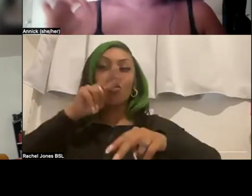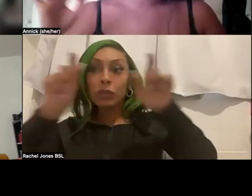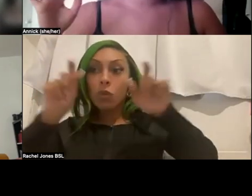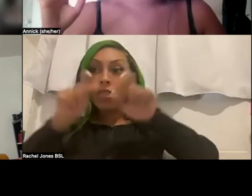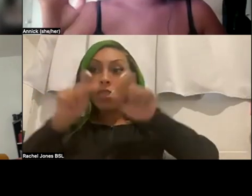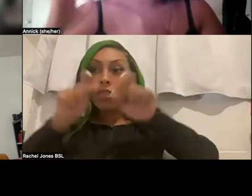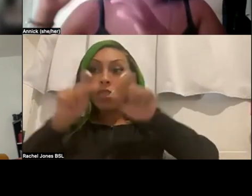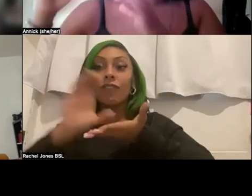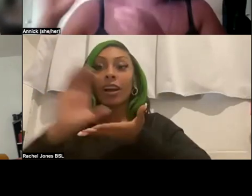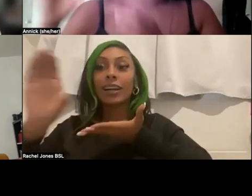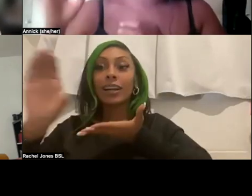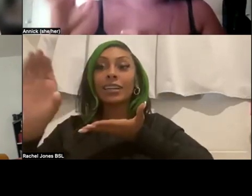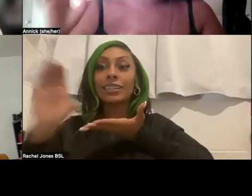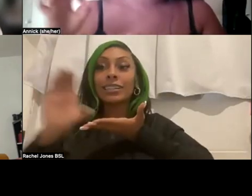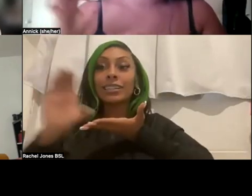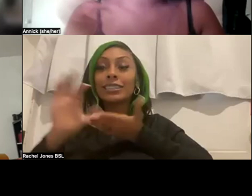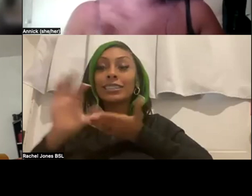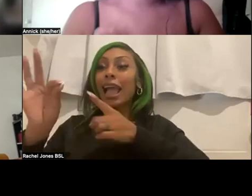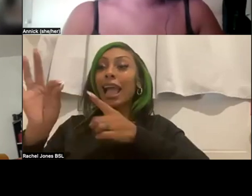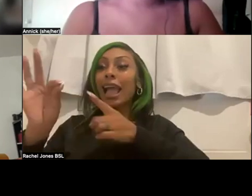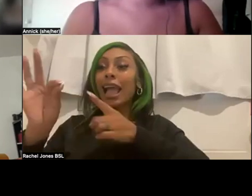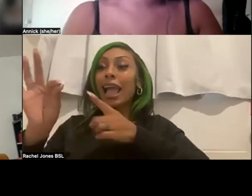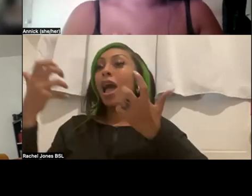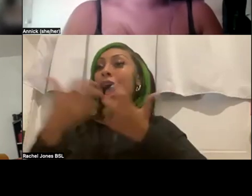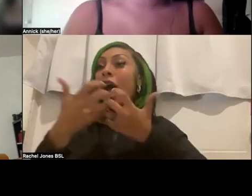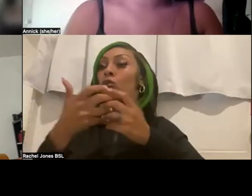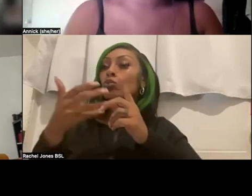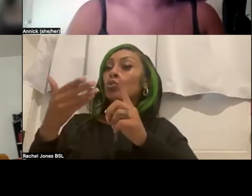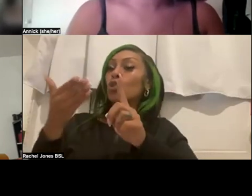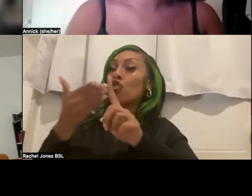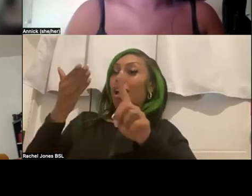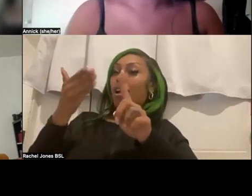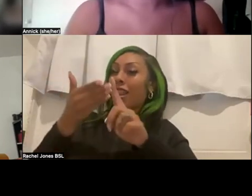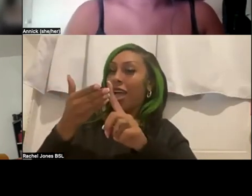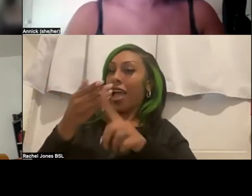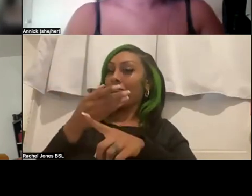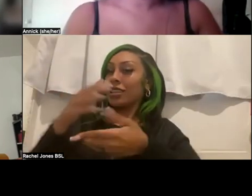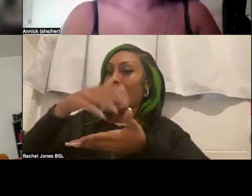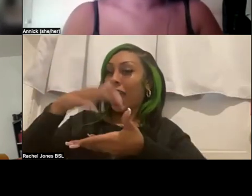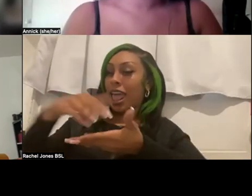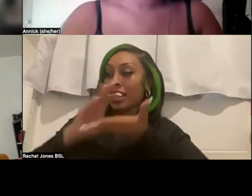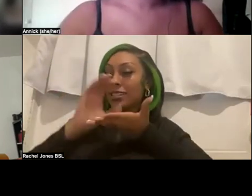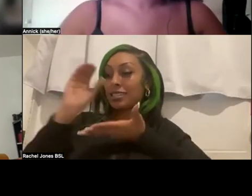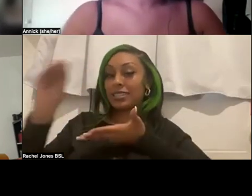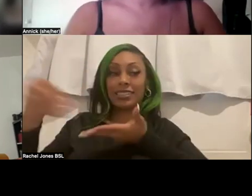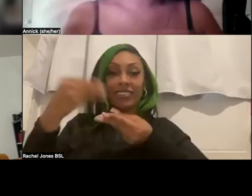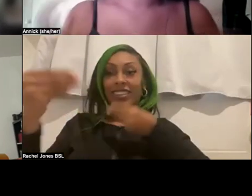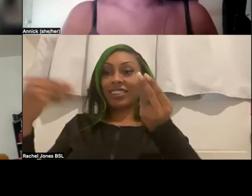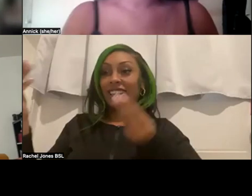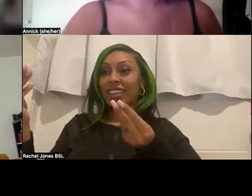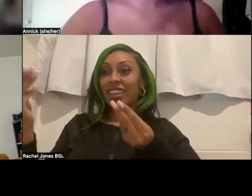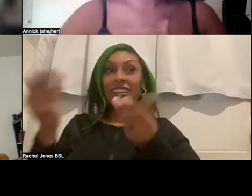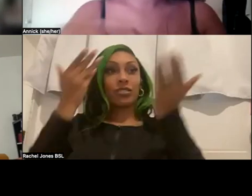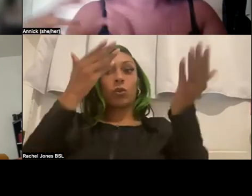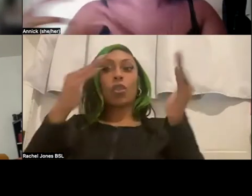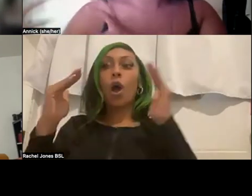knowing like how to recognize when the data I was collecting was going to end up at the Home Office. And it's usually